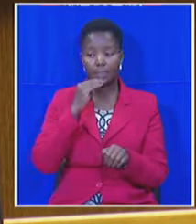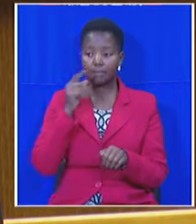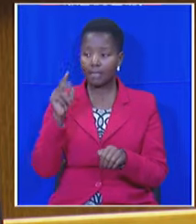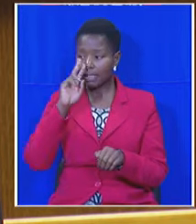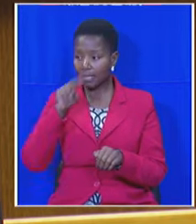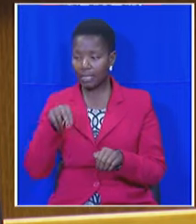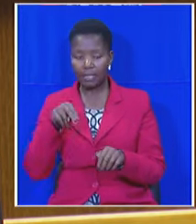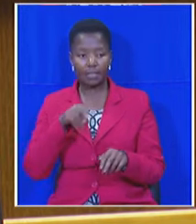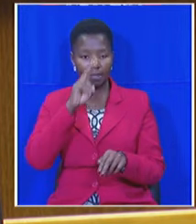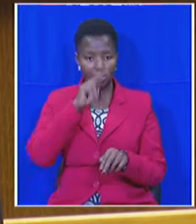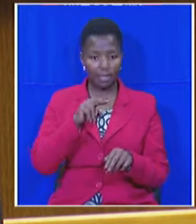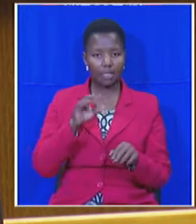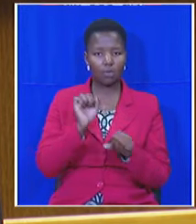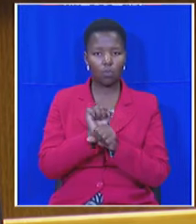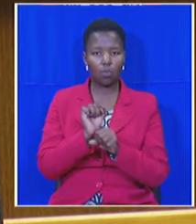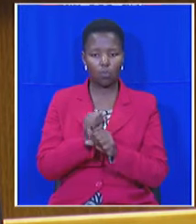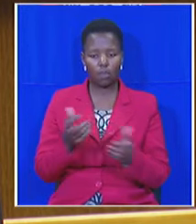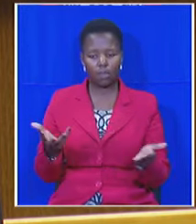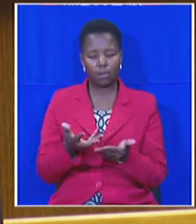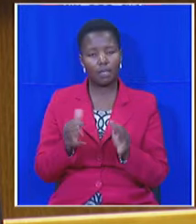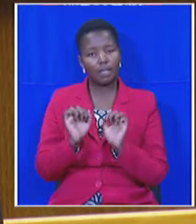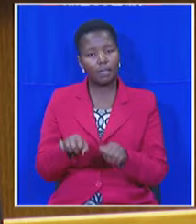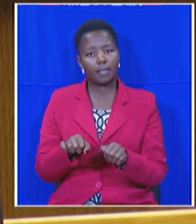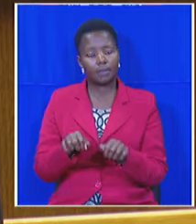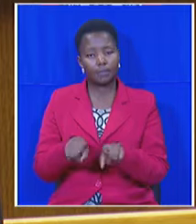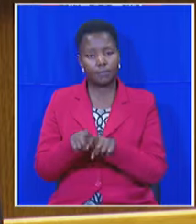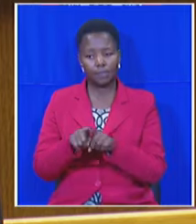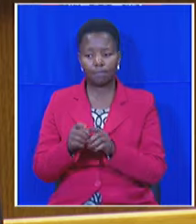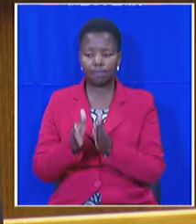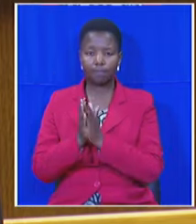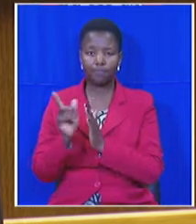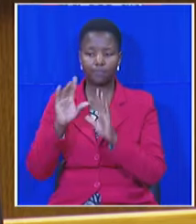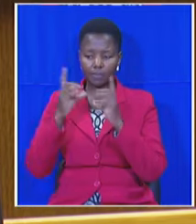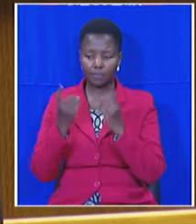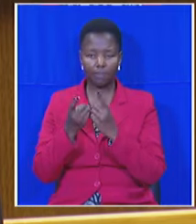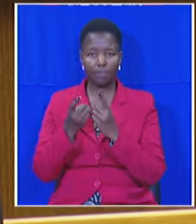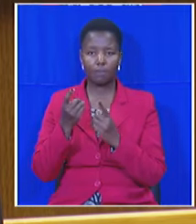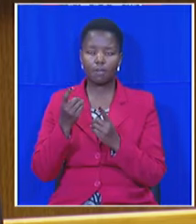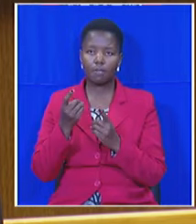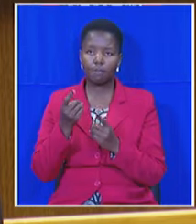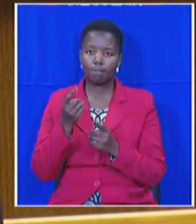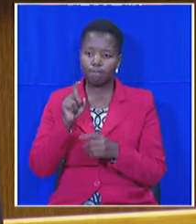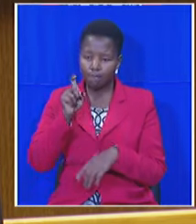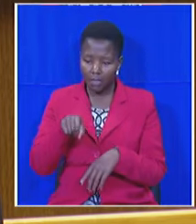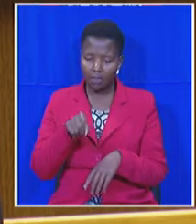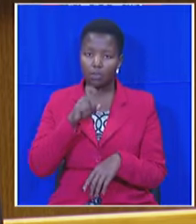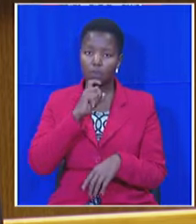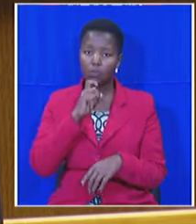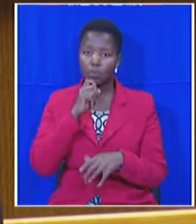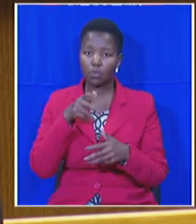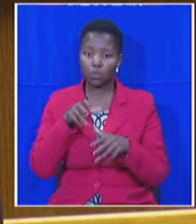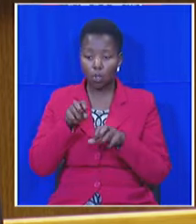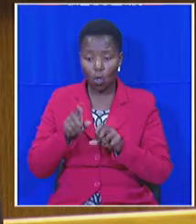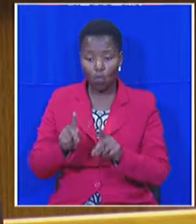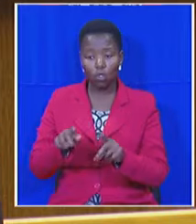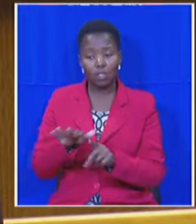of the finances. So we believe that will happen. We also want the department to encourage taking advantage of the relationship we have in the